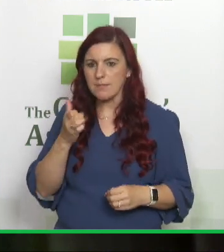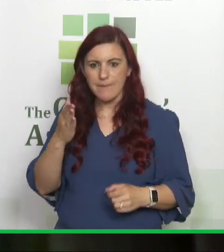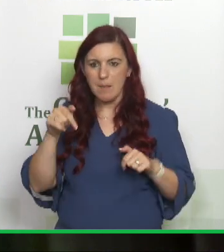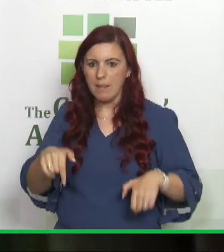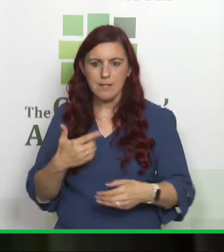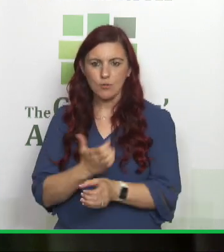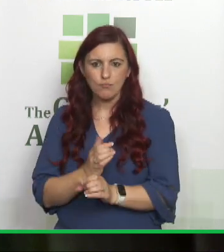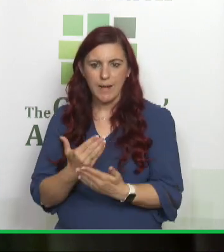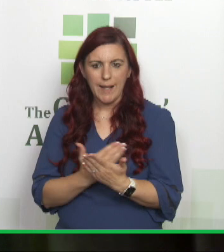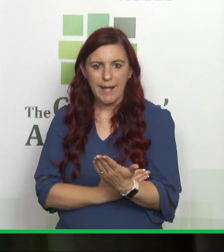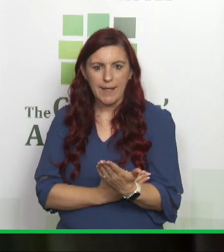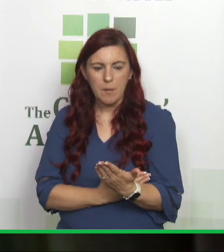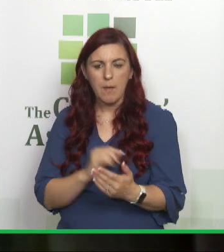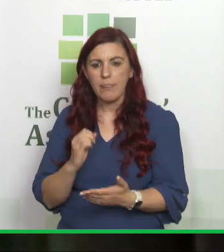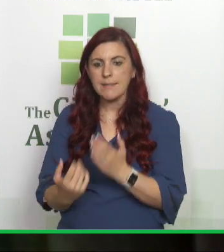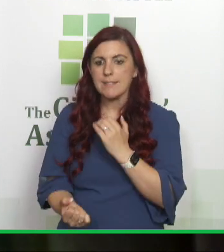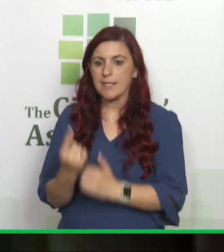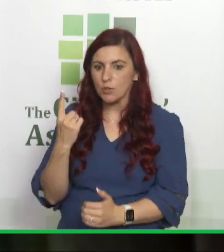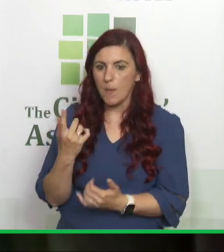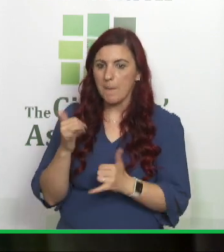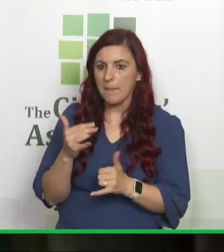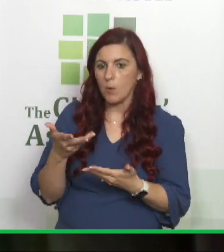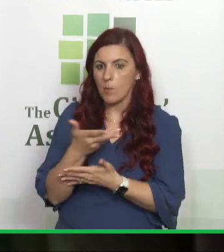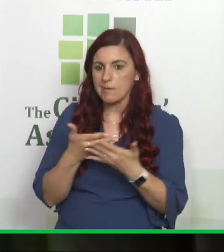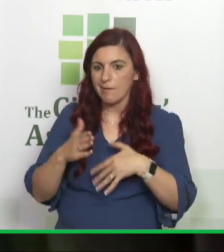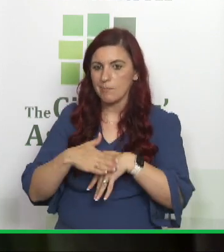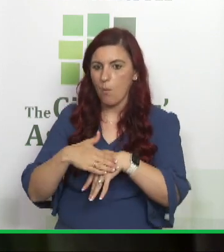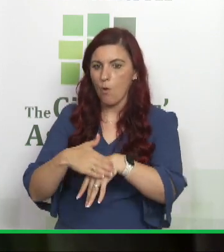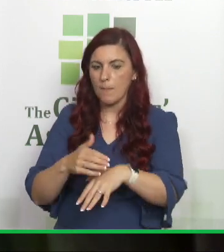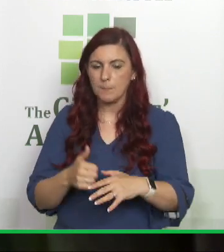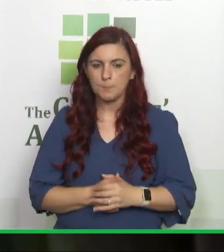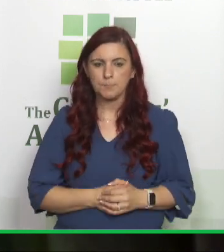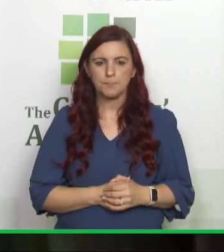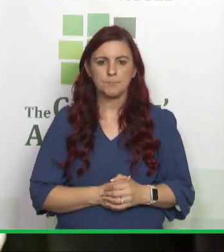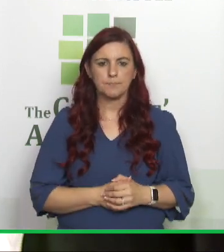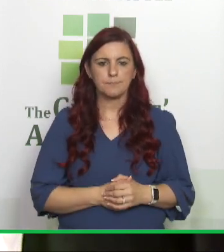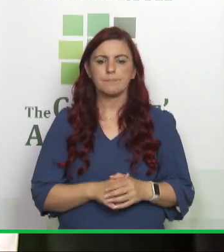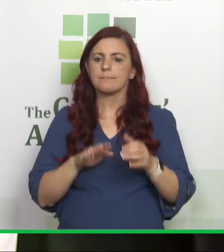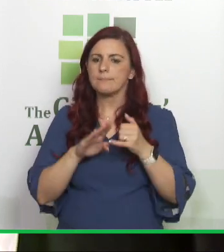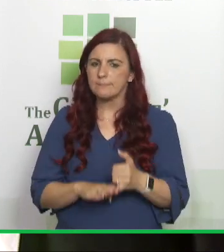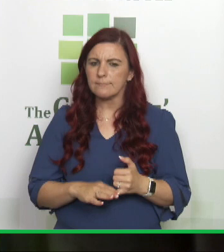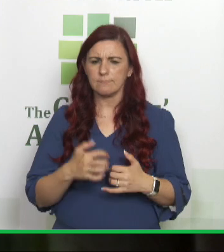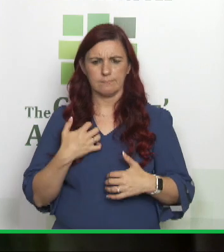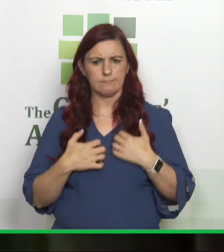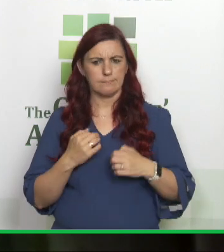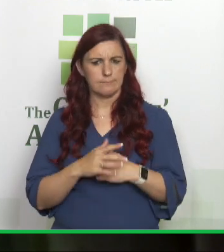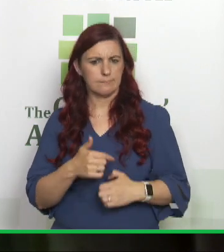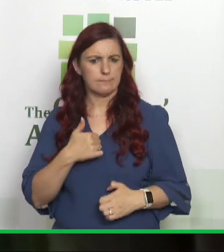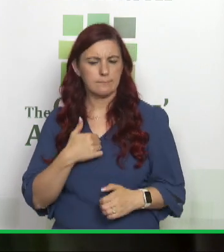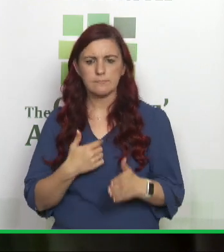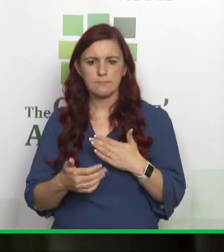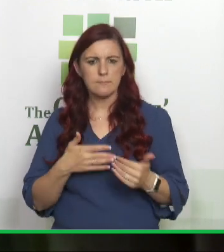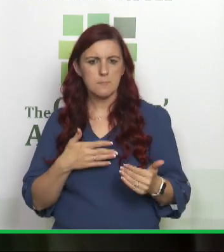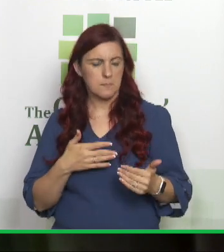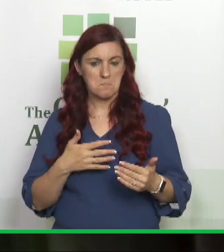jurisdiction. But this is an issue that you may explore further tomorrow. Finally, it was of interest to me that